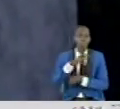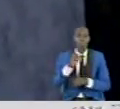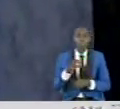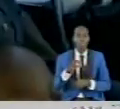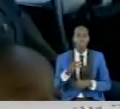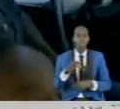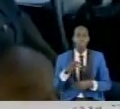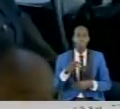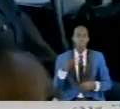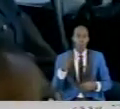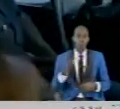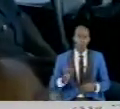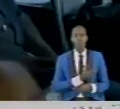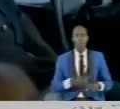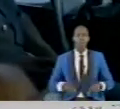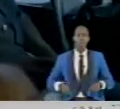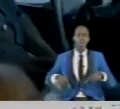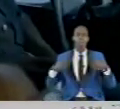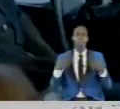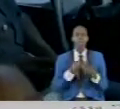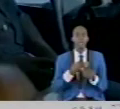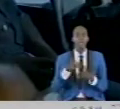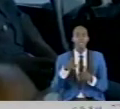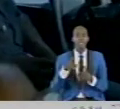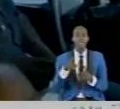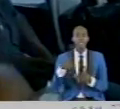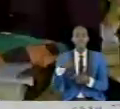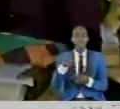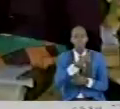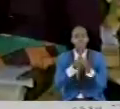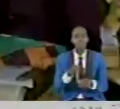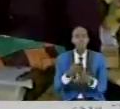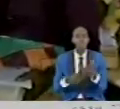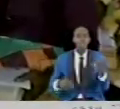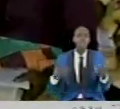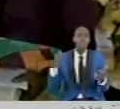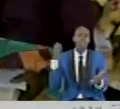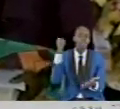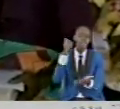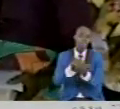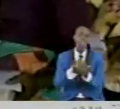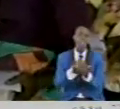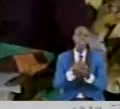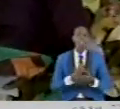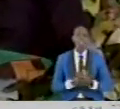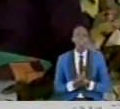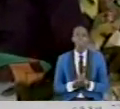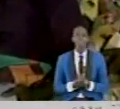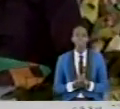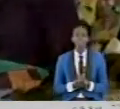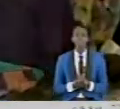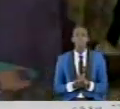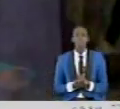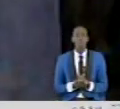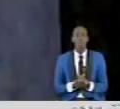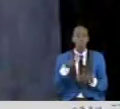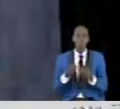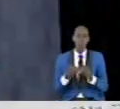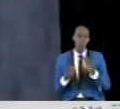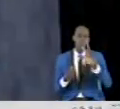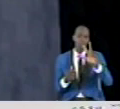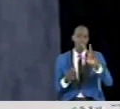our life and somebody said amen look at number three there